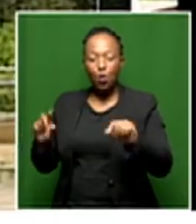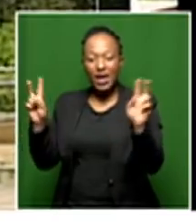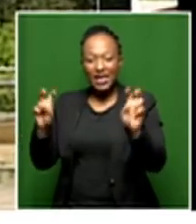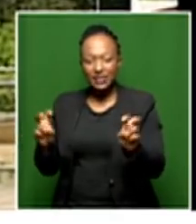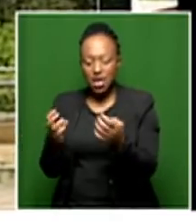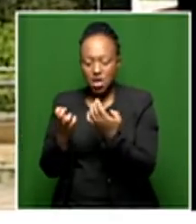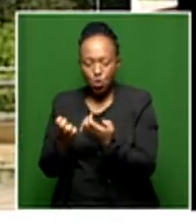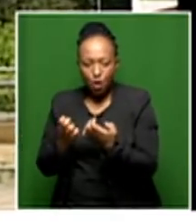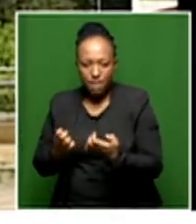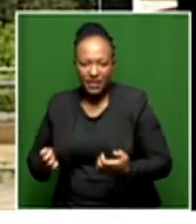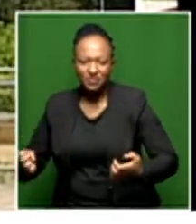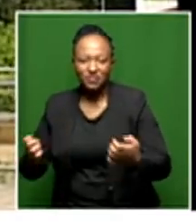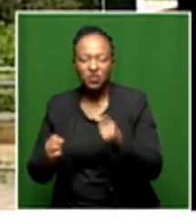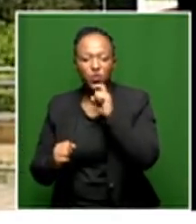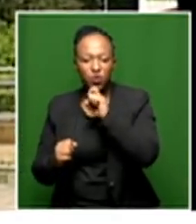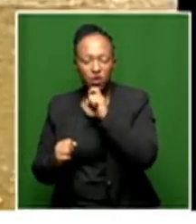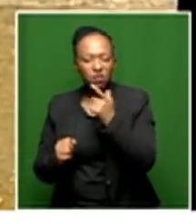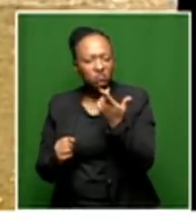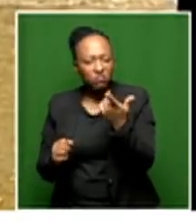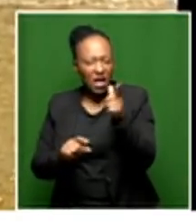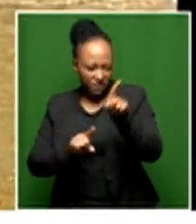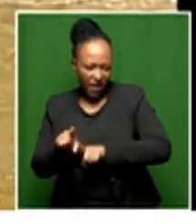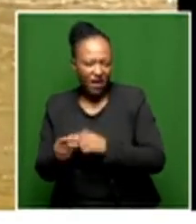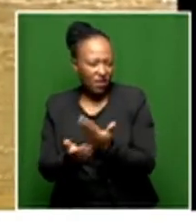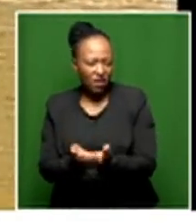multitude of reasons why they would fail.